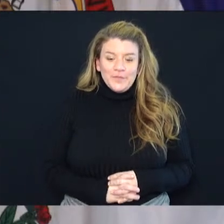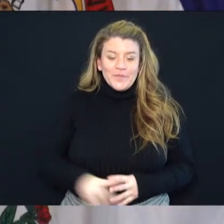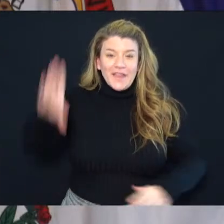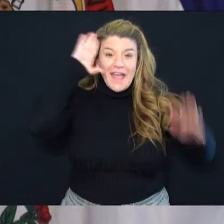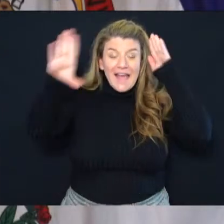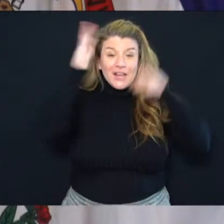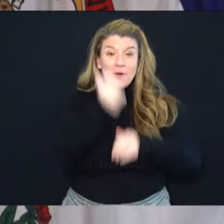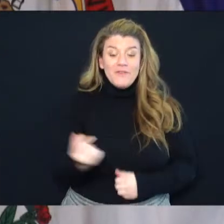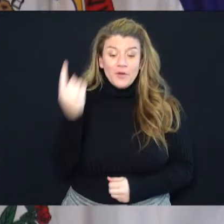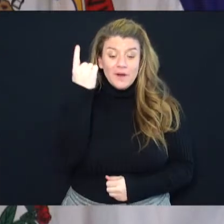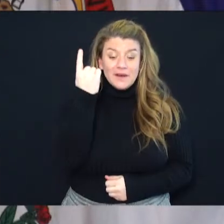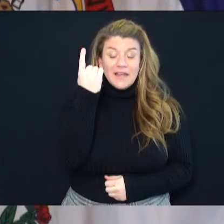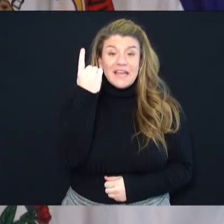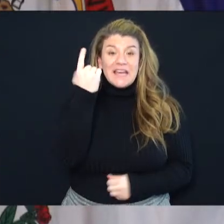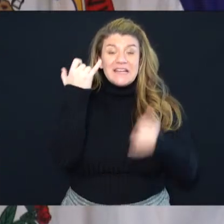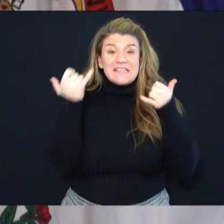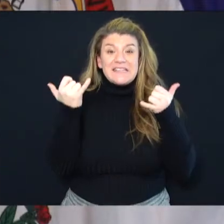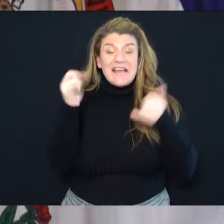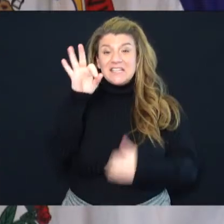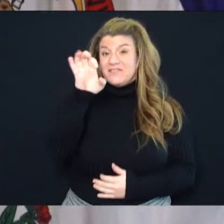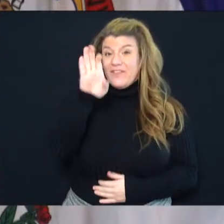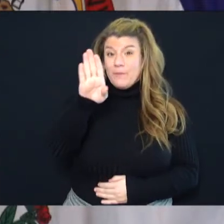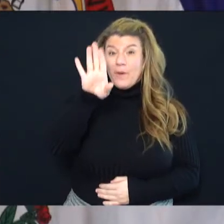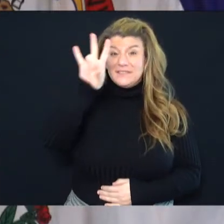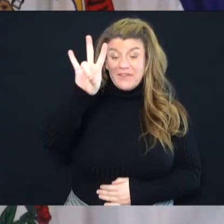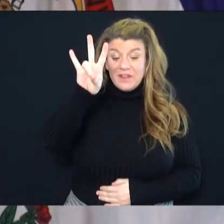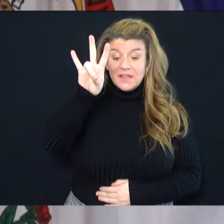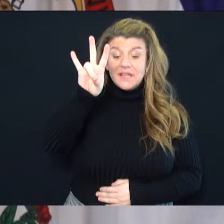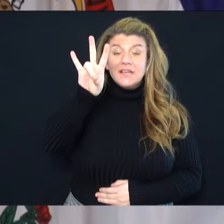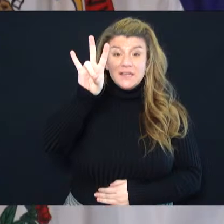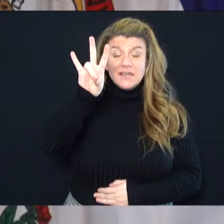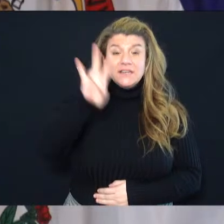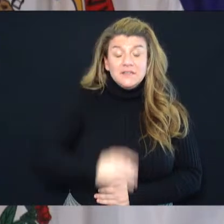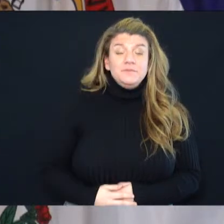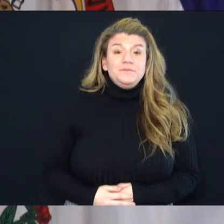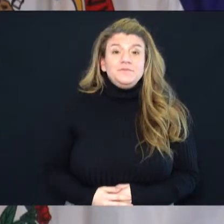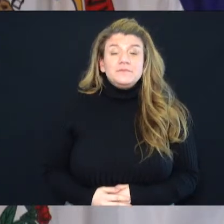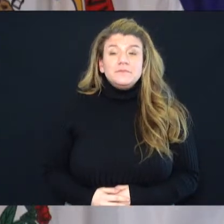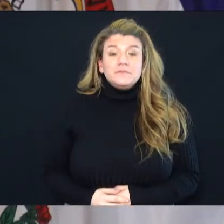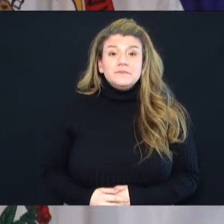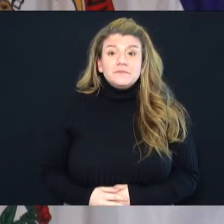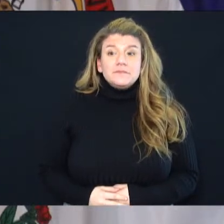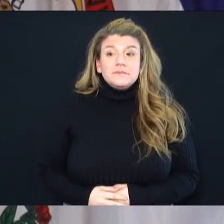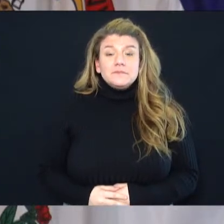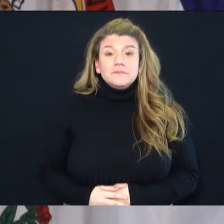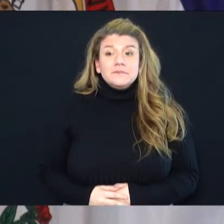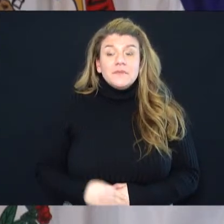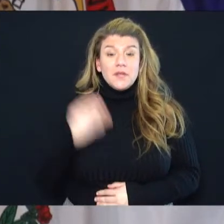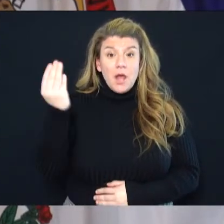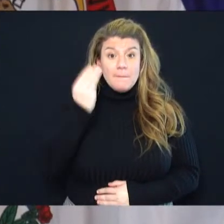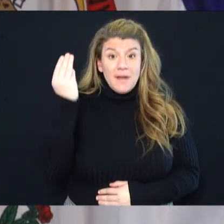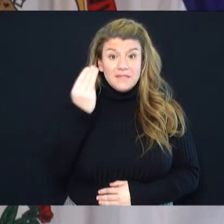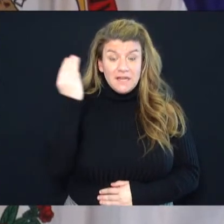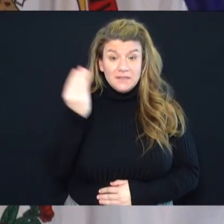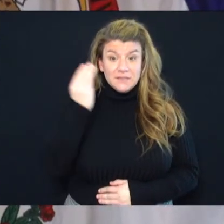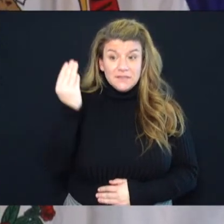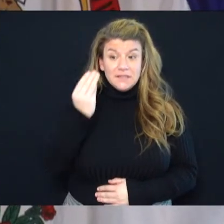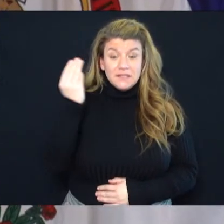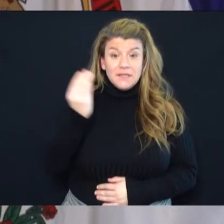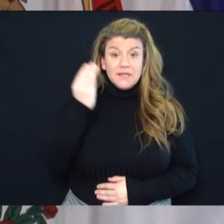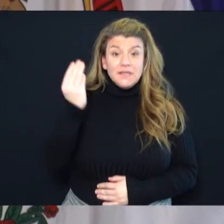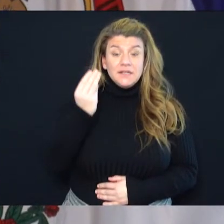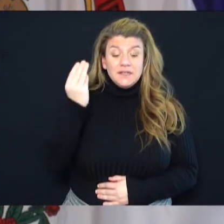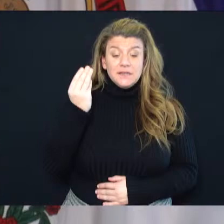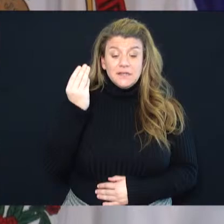Hello, everyone. It's February the 7th, and on Monday,